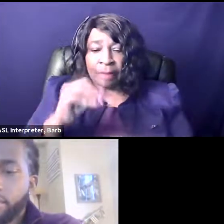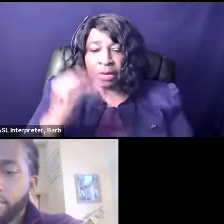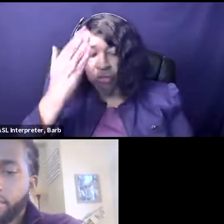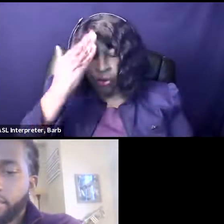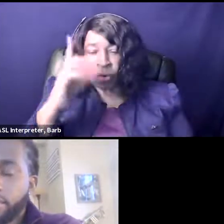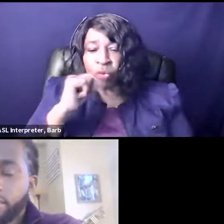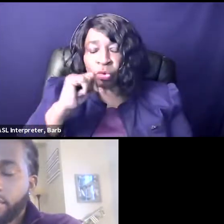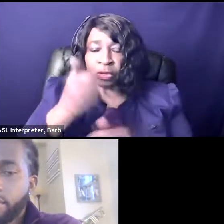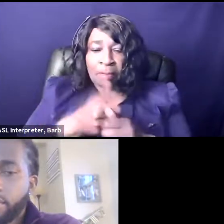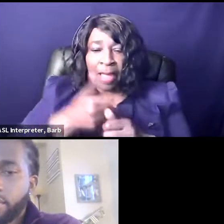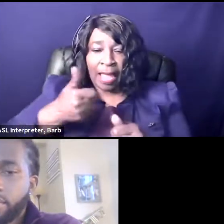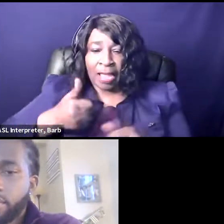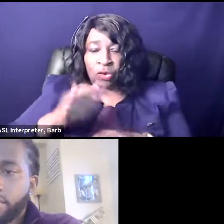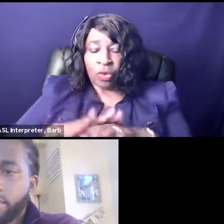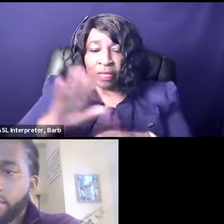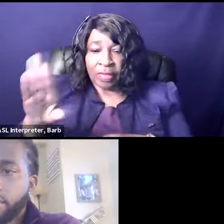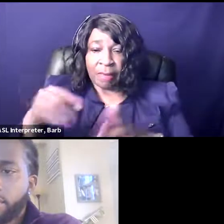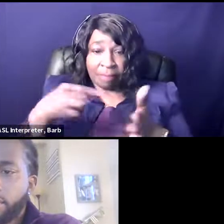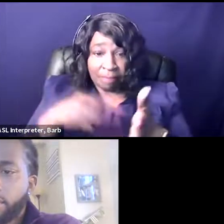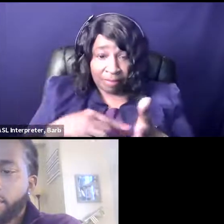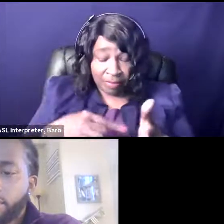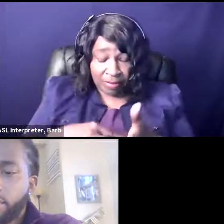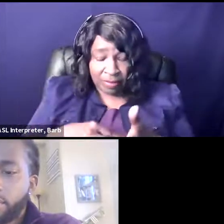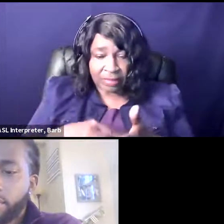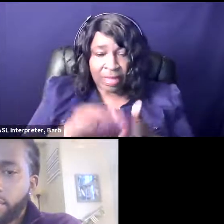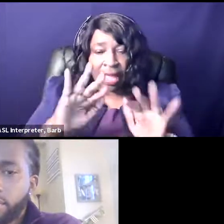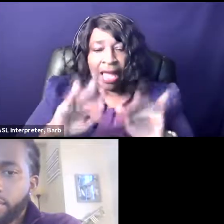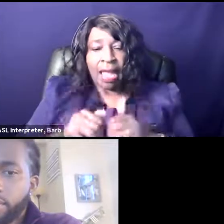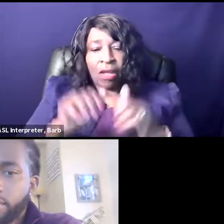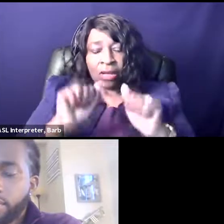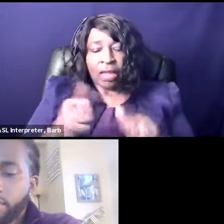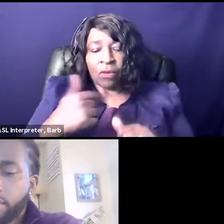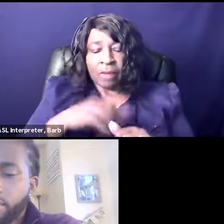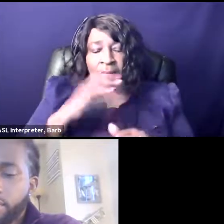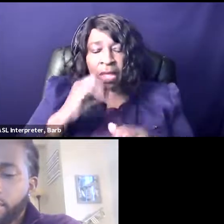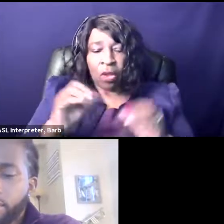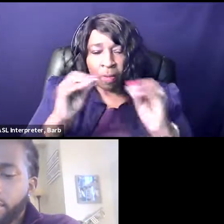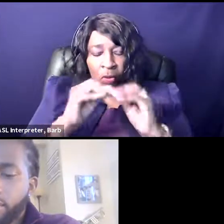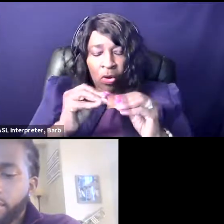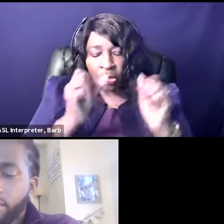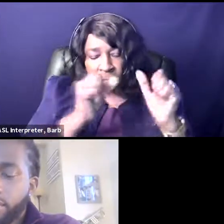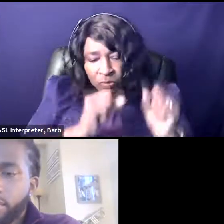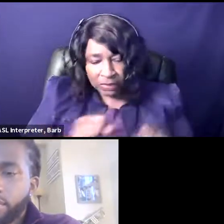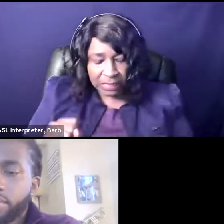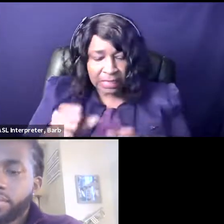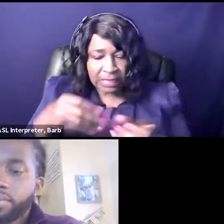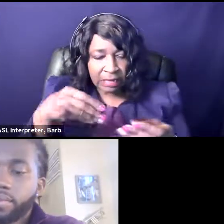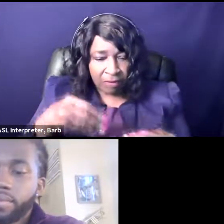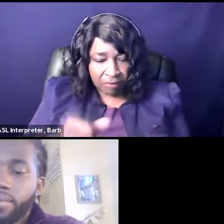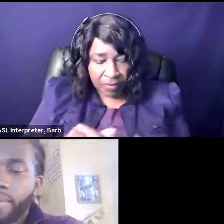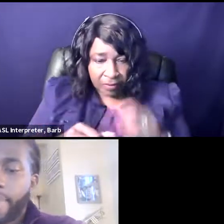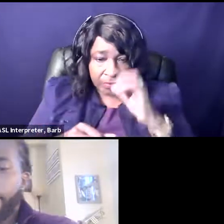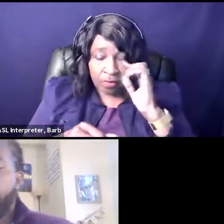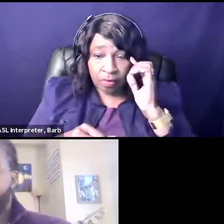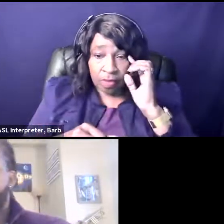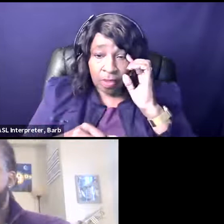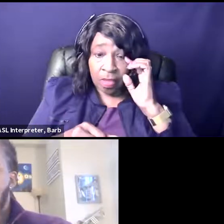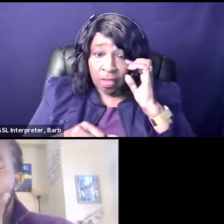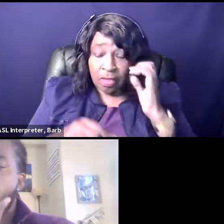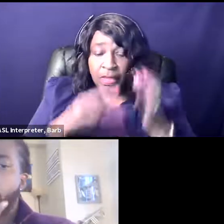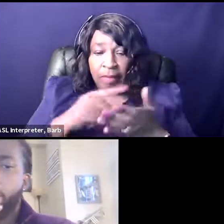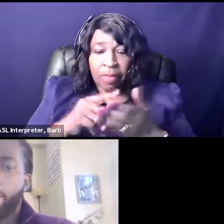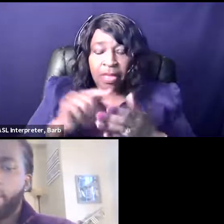their utility bills. How can we be more strategic, more effective in, paying those